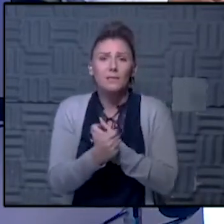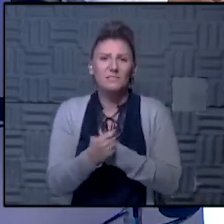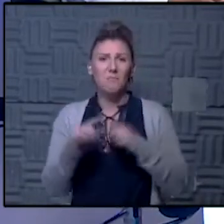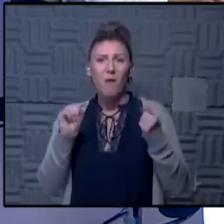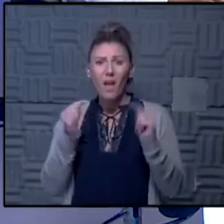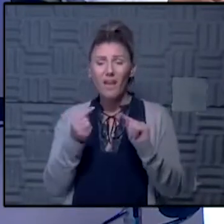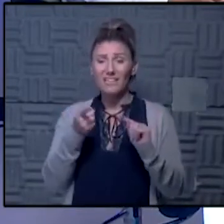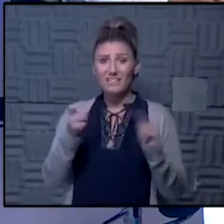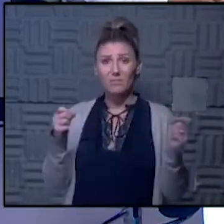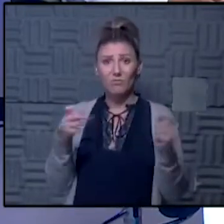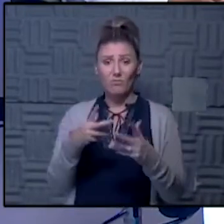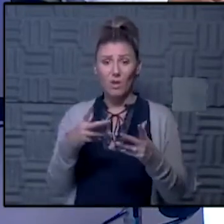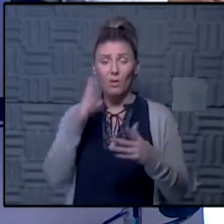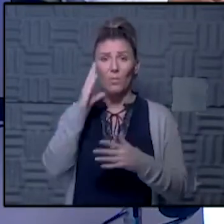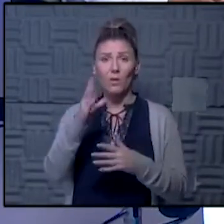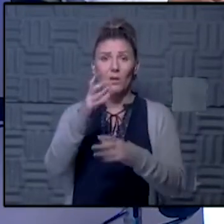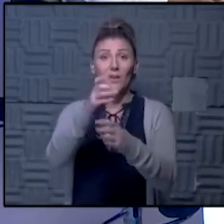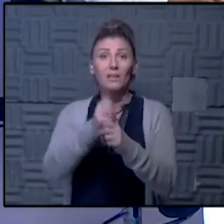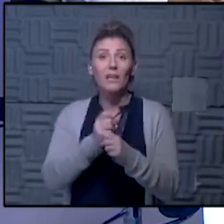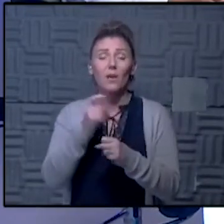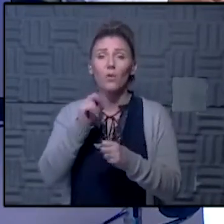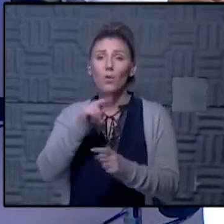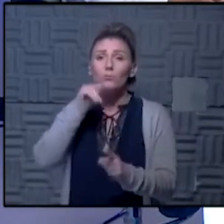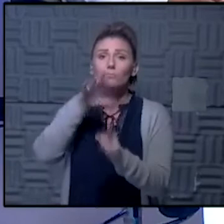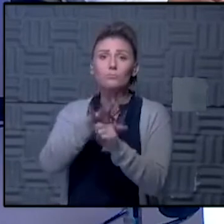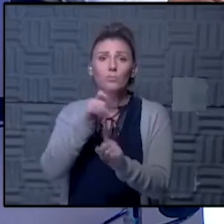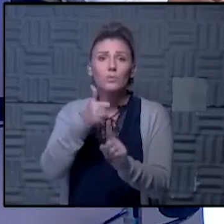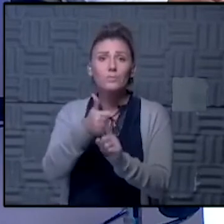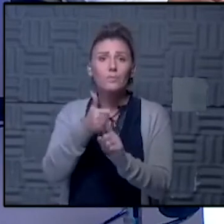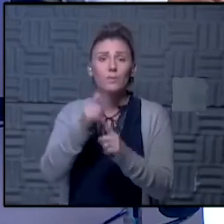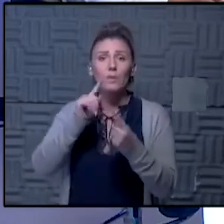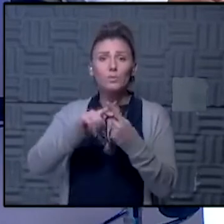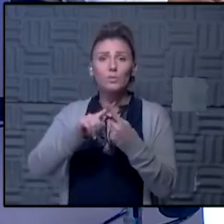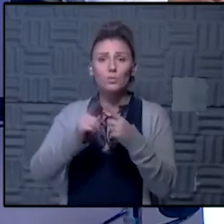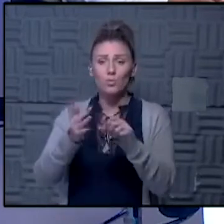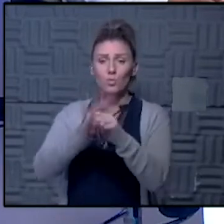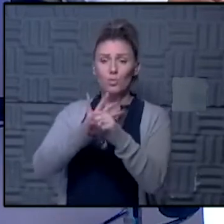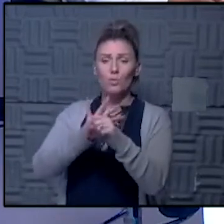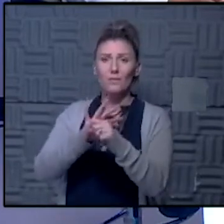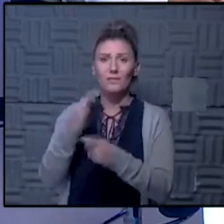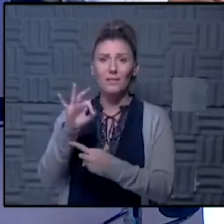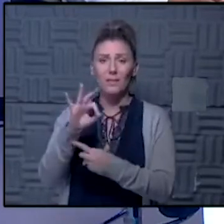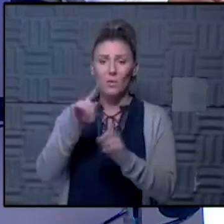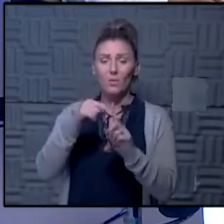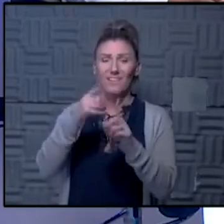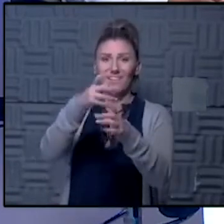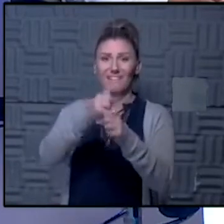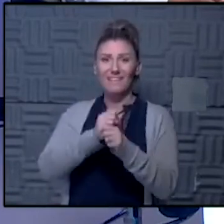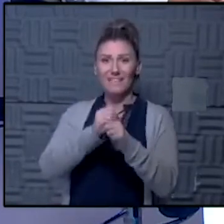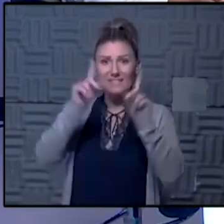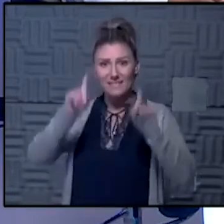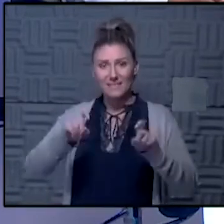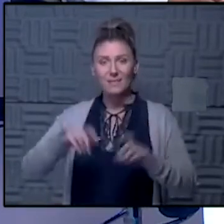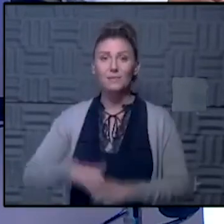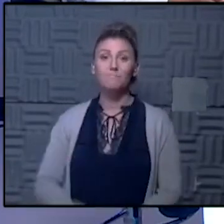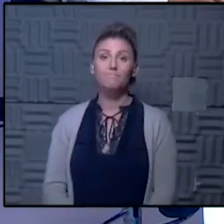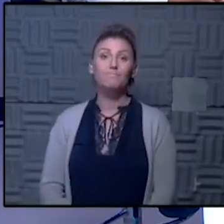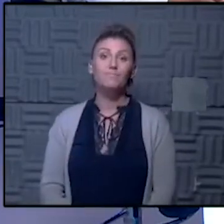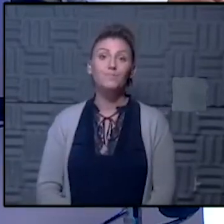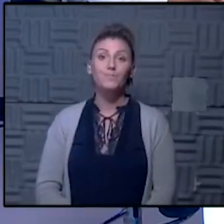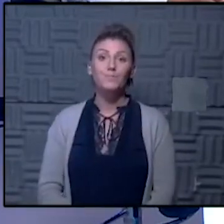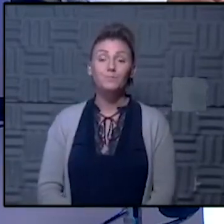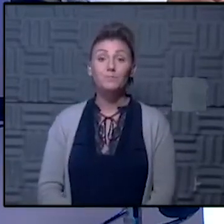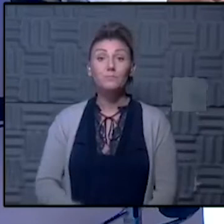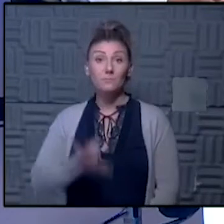is afraid that he will get or expose himself to COVID when he goes to get the test.